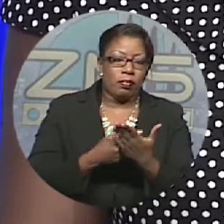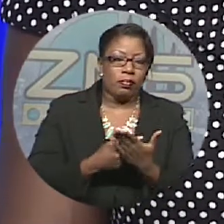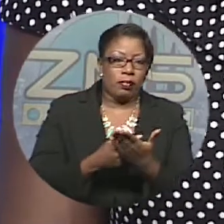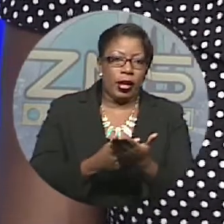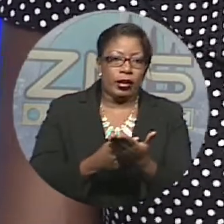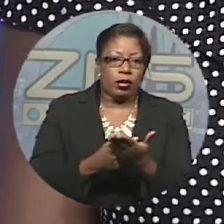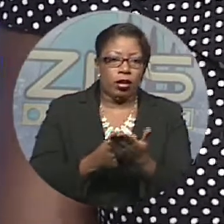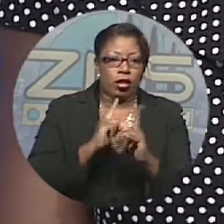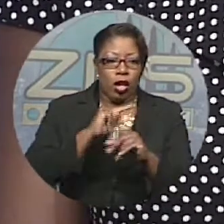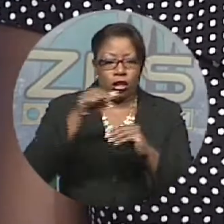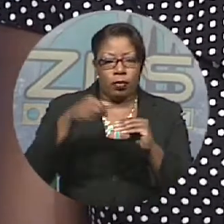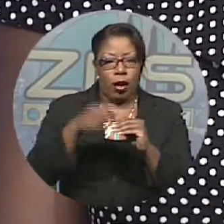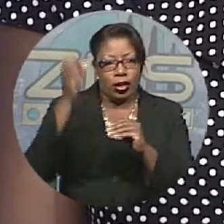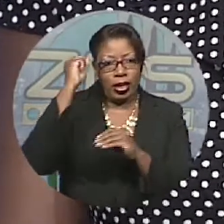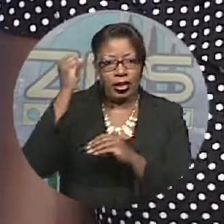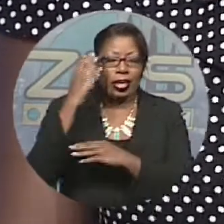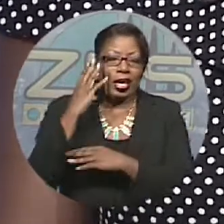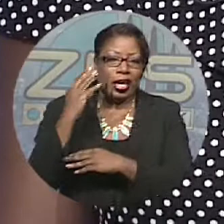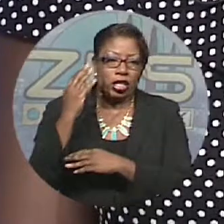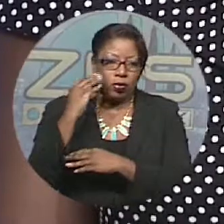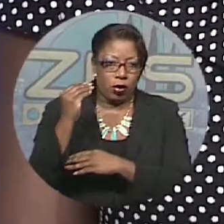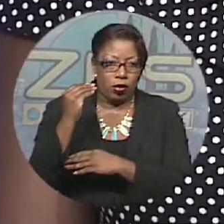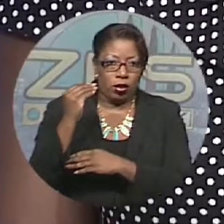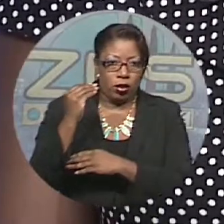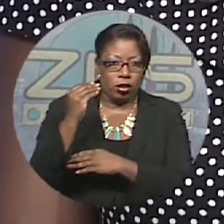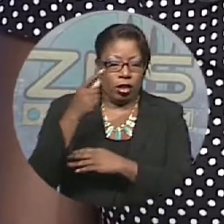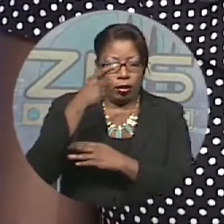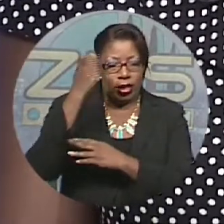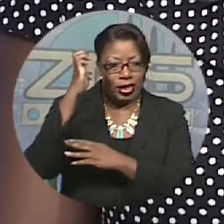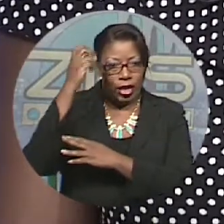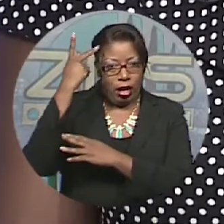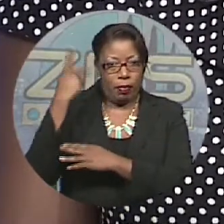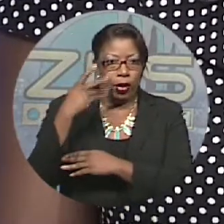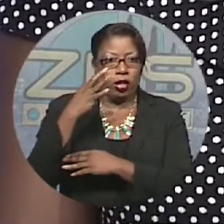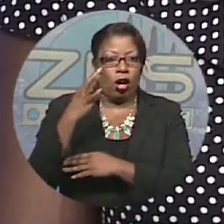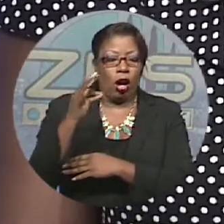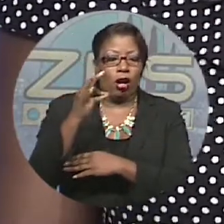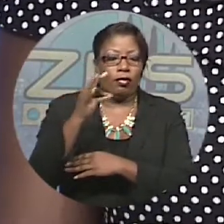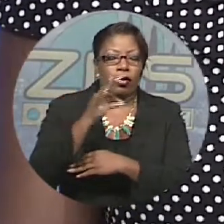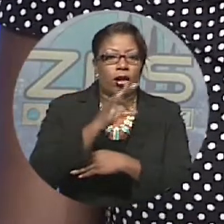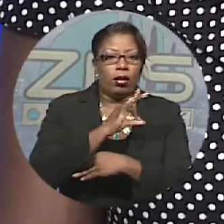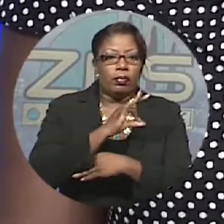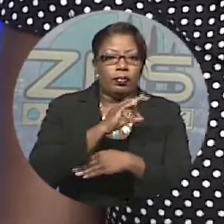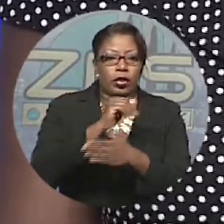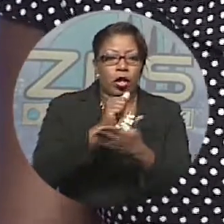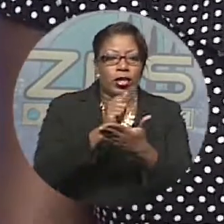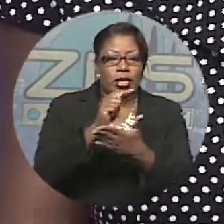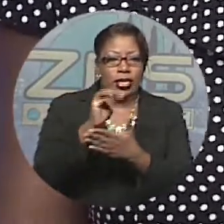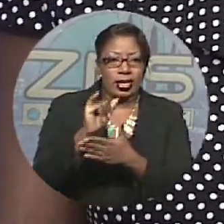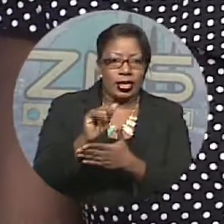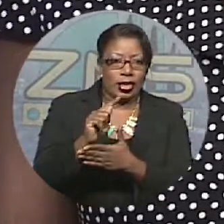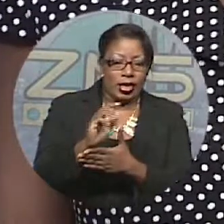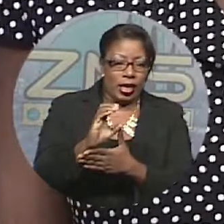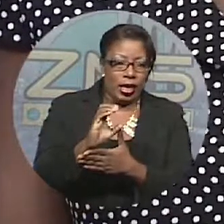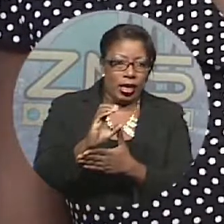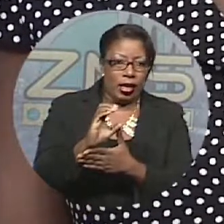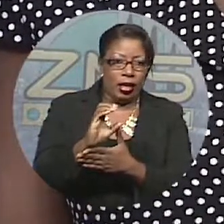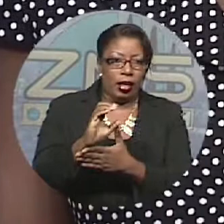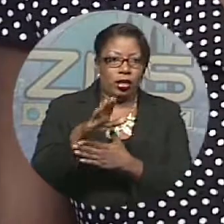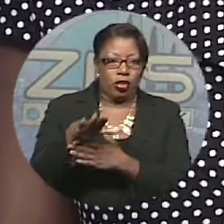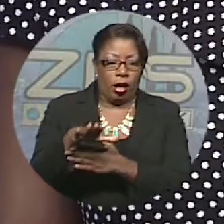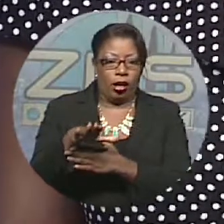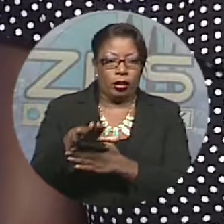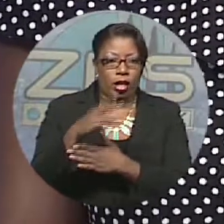on his experience as a parent of an autistic child and talked about the legislation being near and dear to him. The Prime Minister looked to